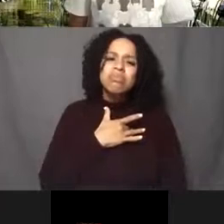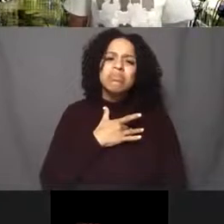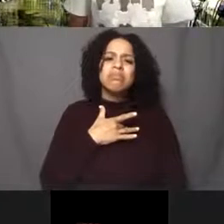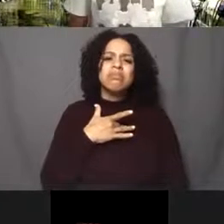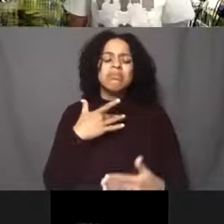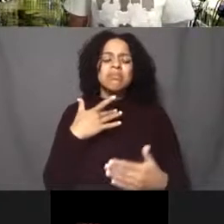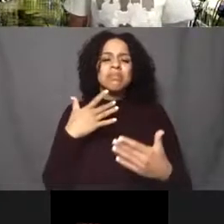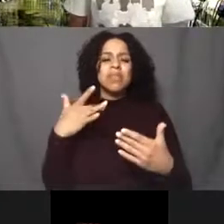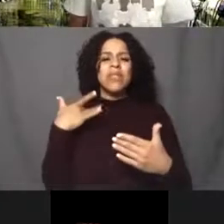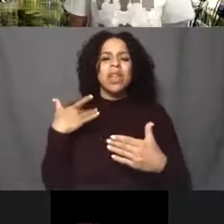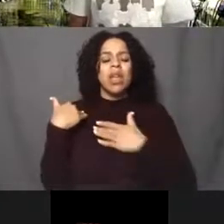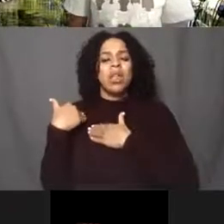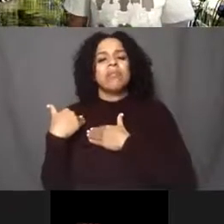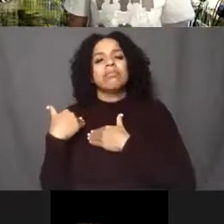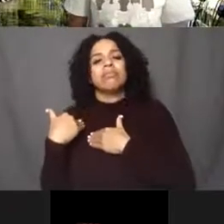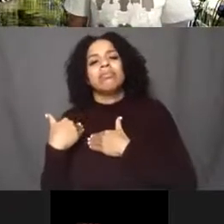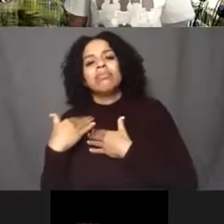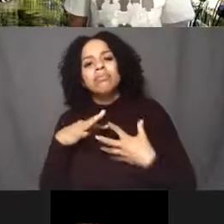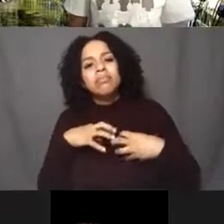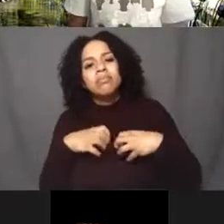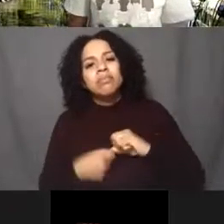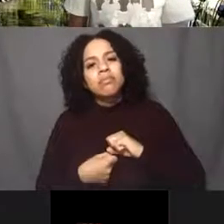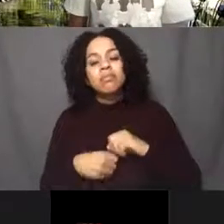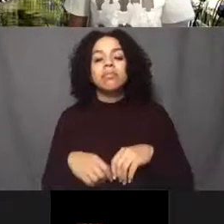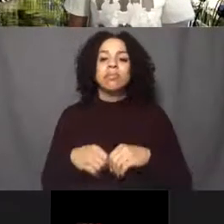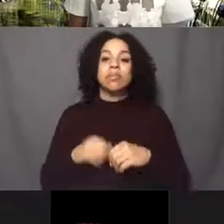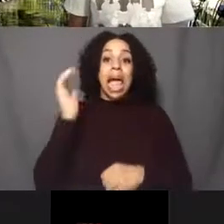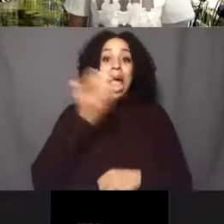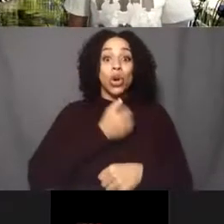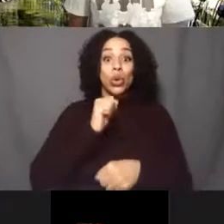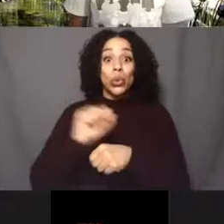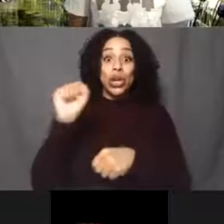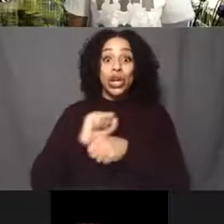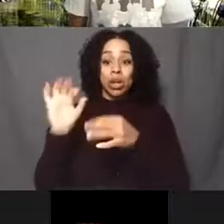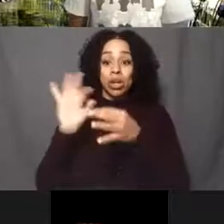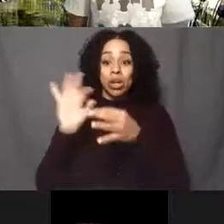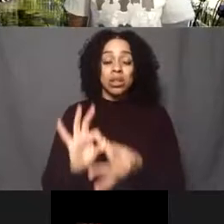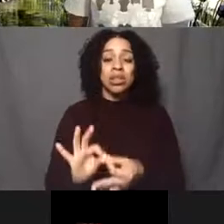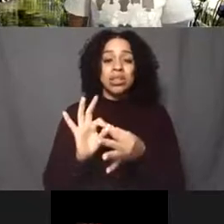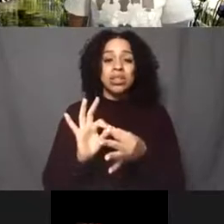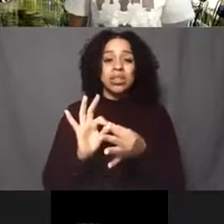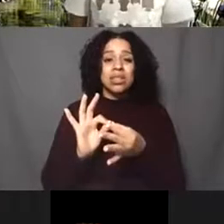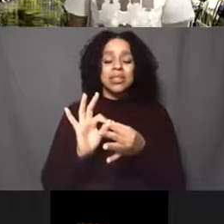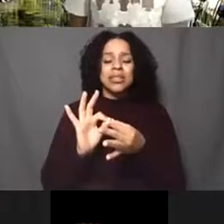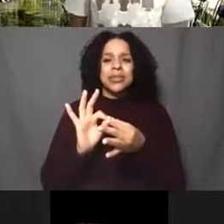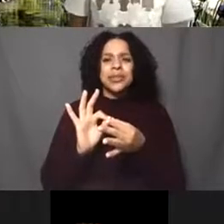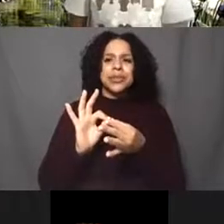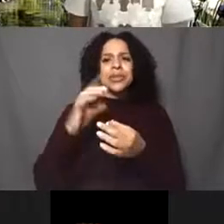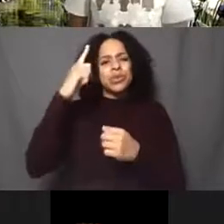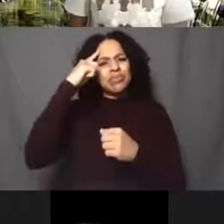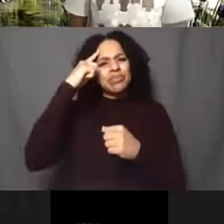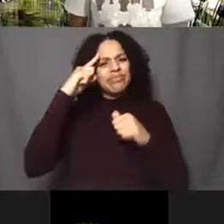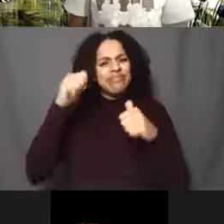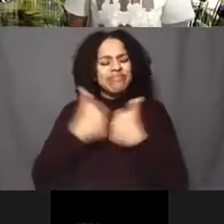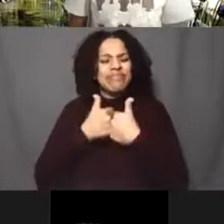our work is often spent in suffering, but it doesn't have to be suffering. And you need to find your